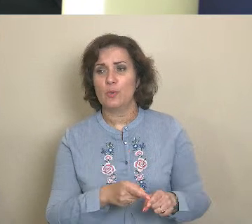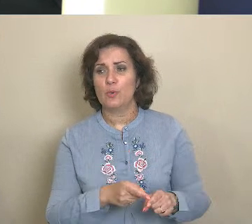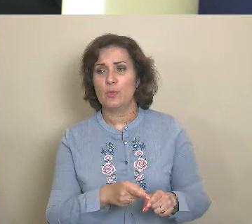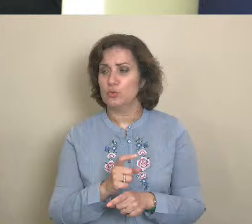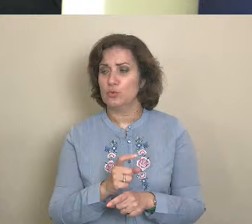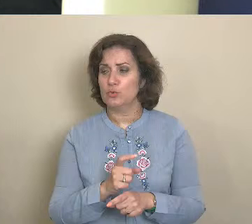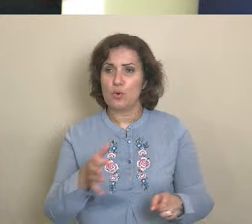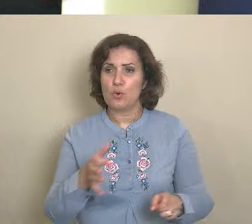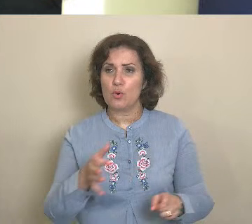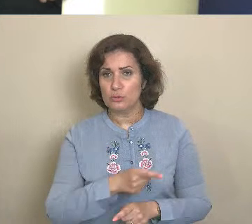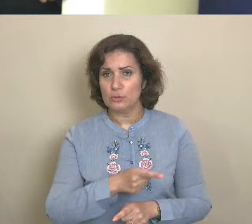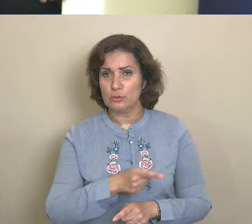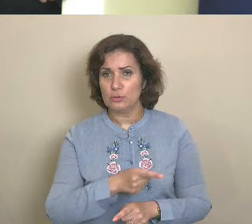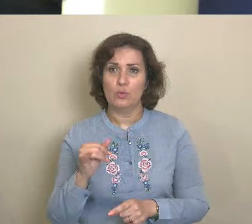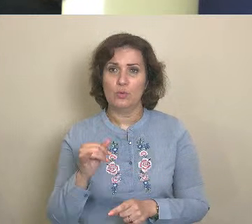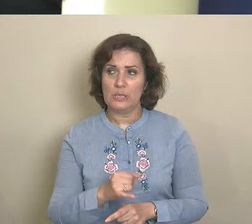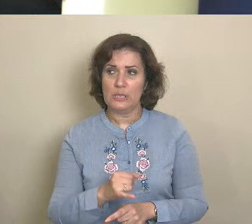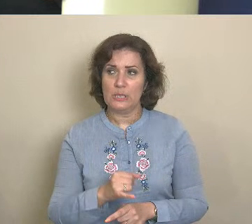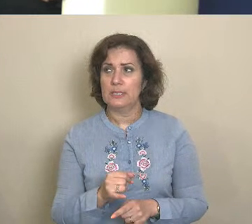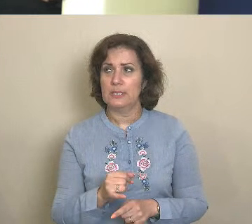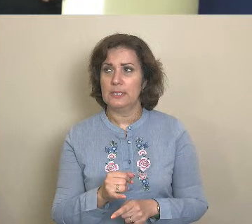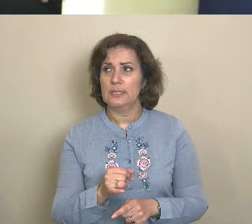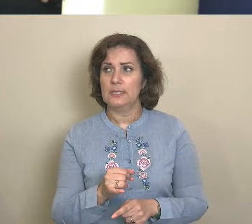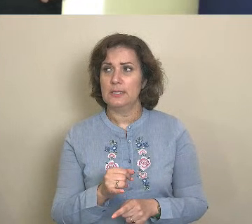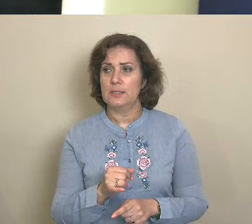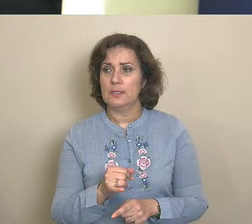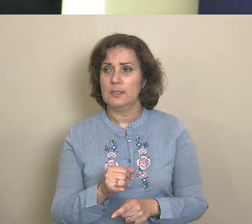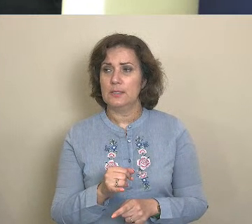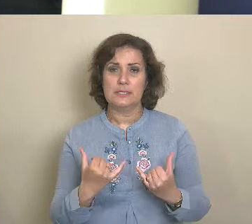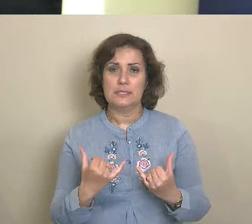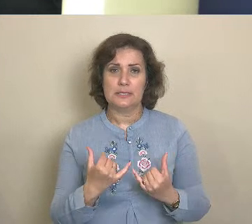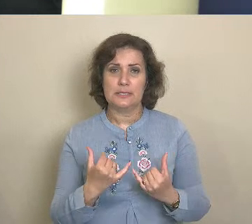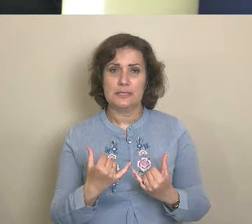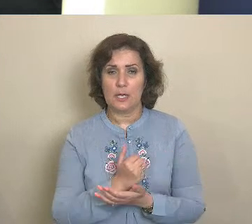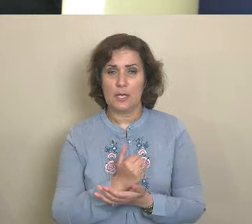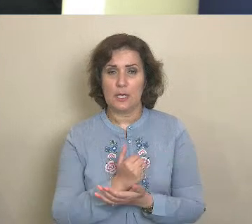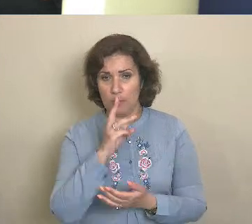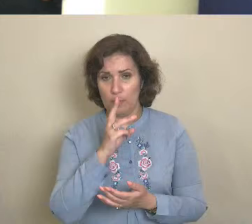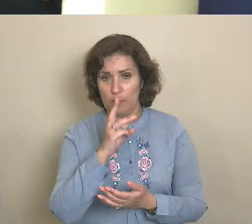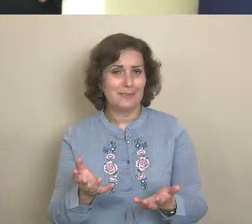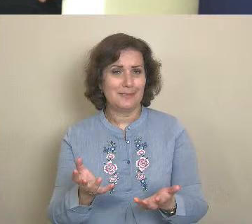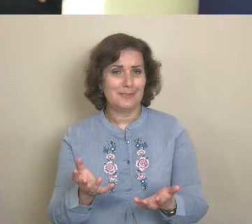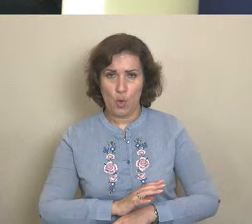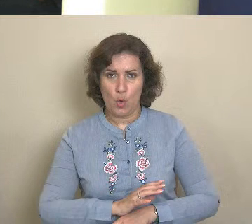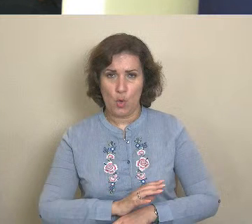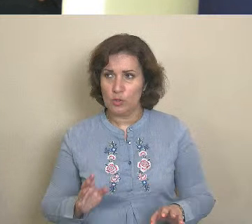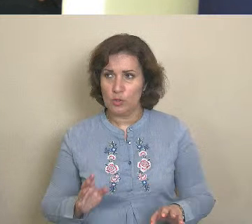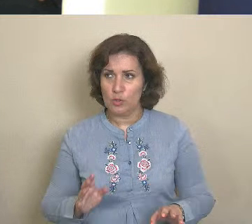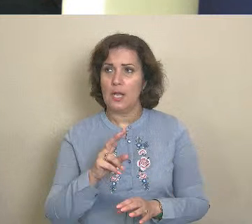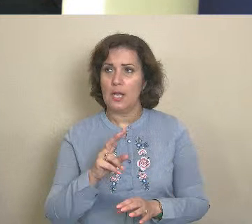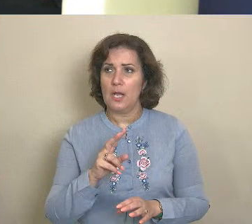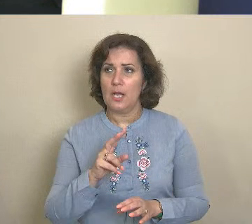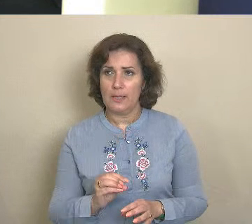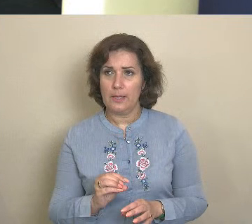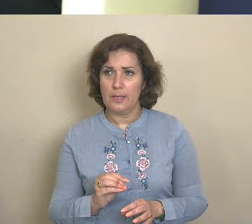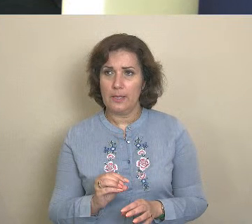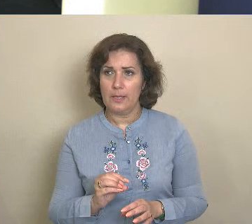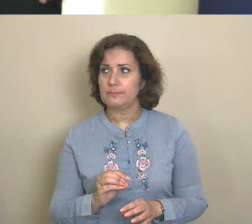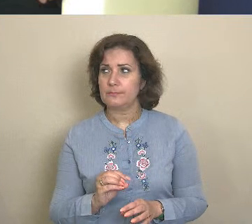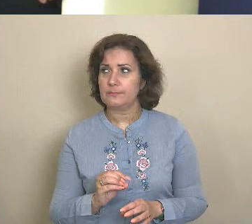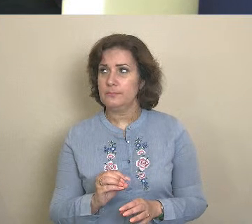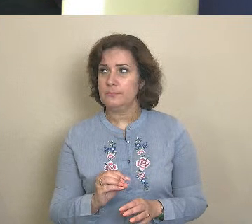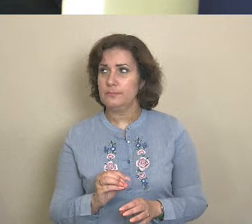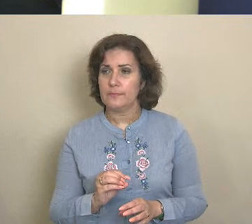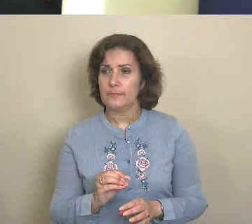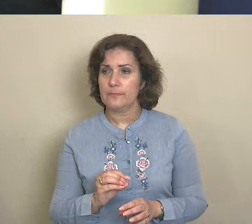are working within a very short period of time. That's when you talk about kind of active employment. They are not on